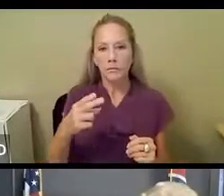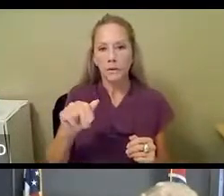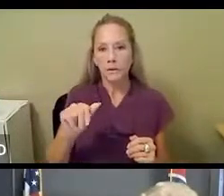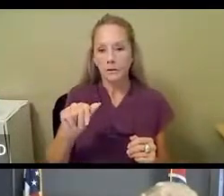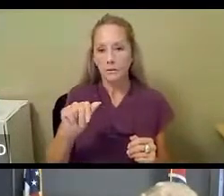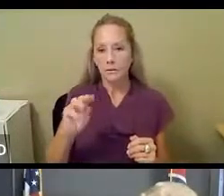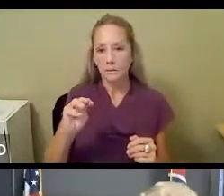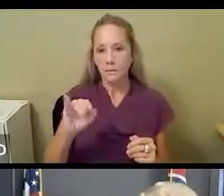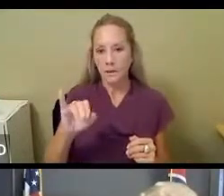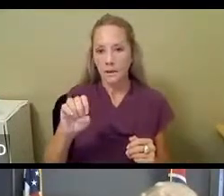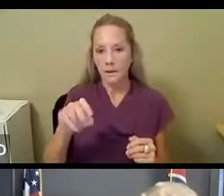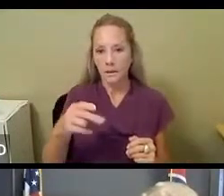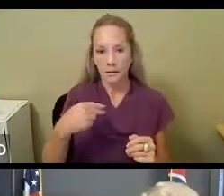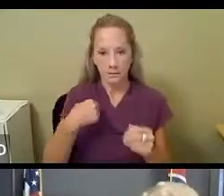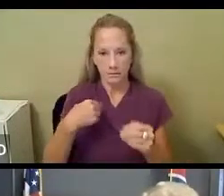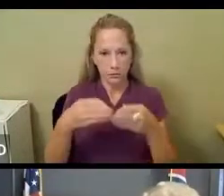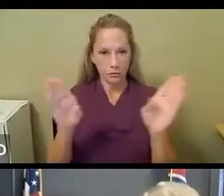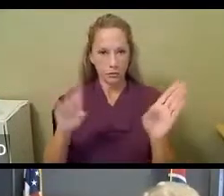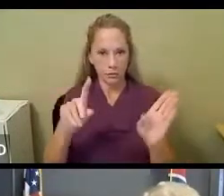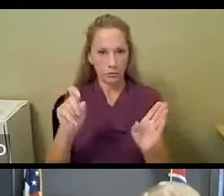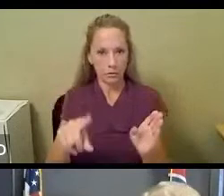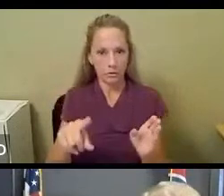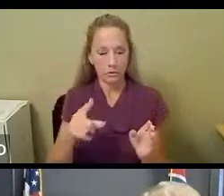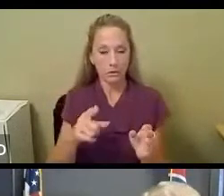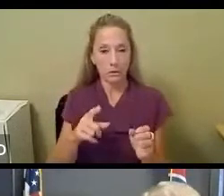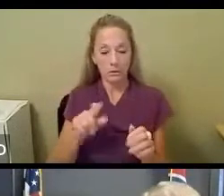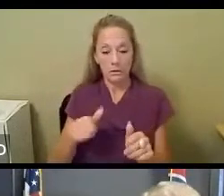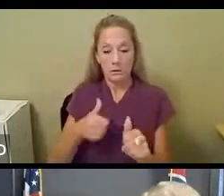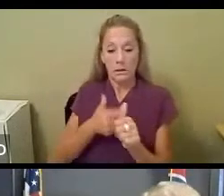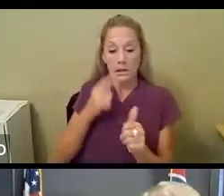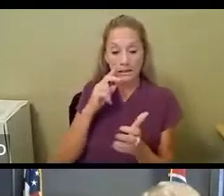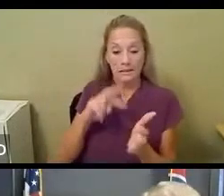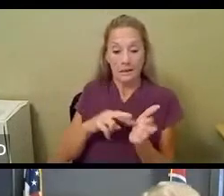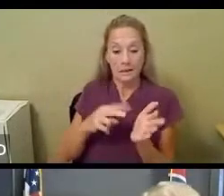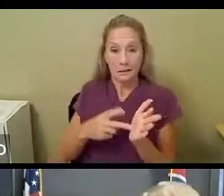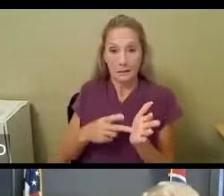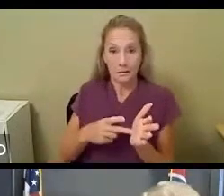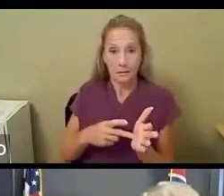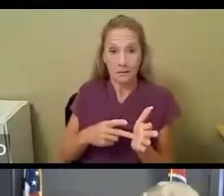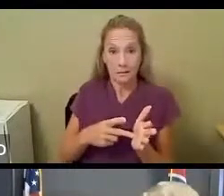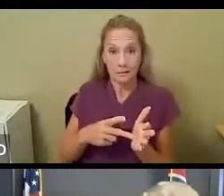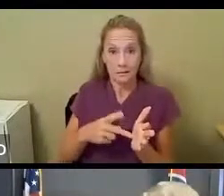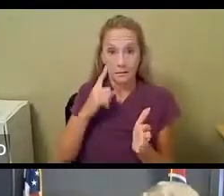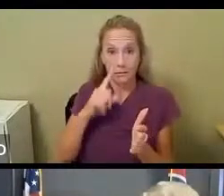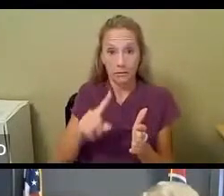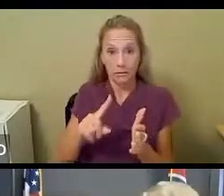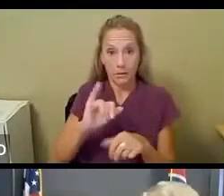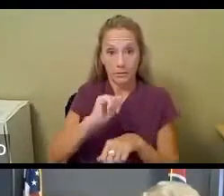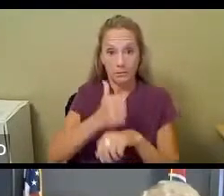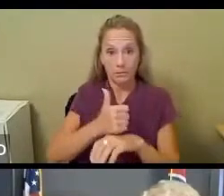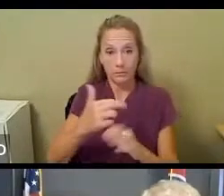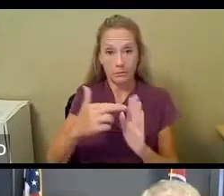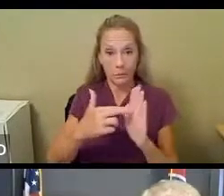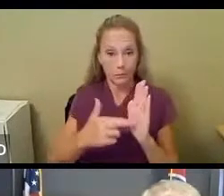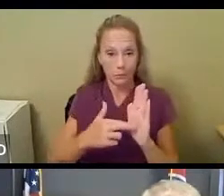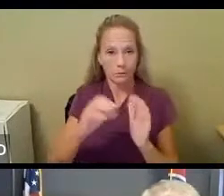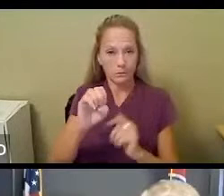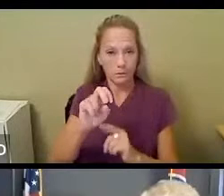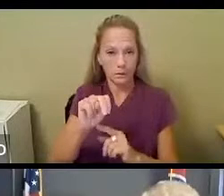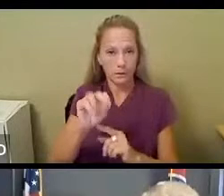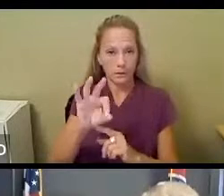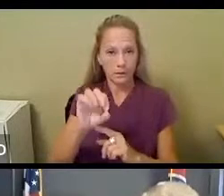So the intent of the enforcement, which we've already discussed, which was it mentioned